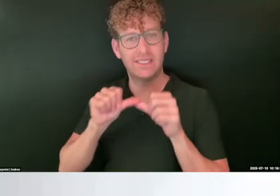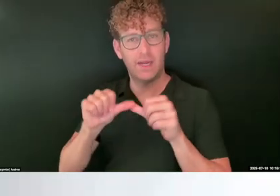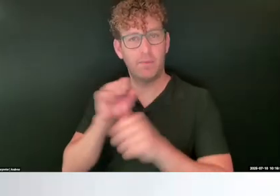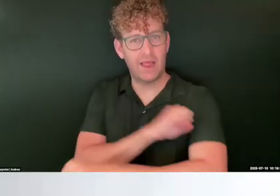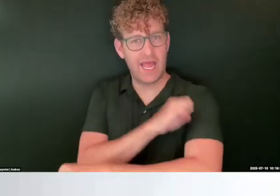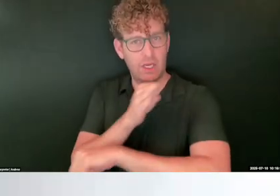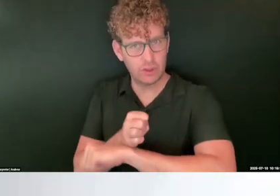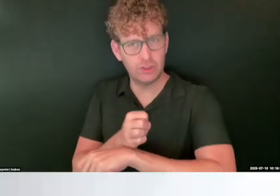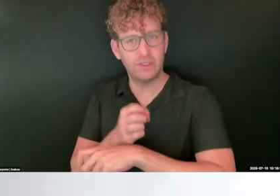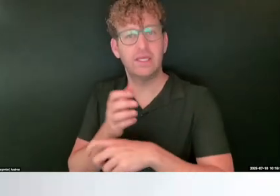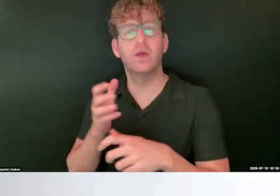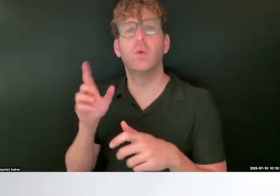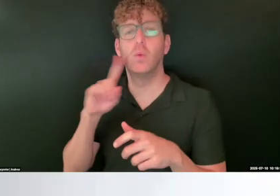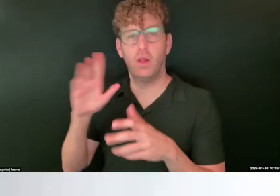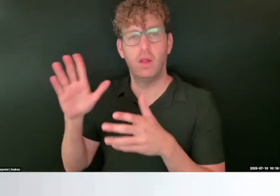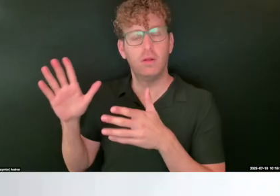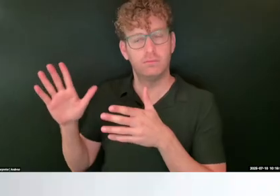vehicle affordability analysis.